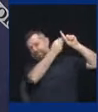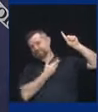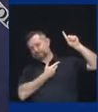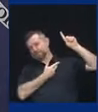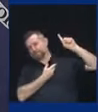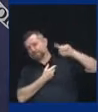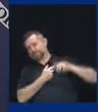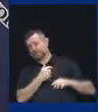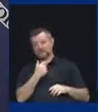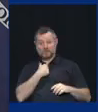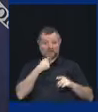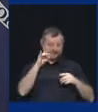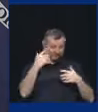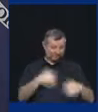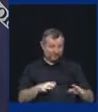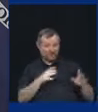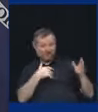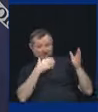the question.